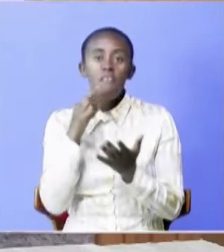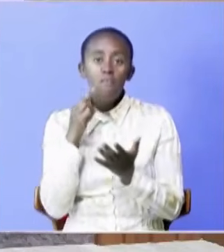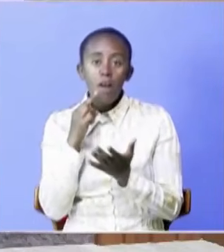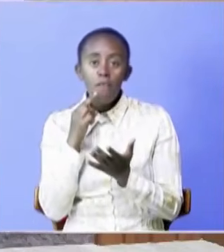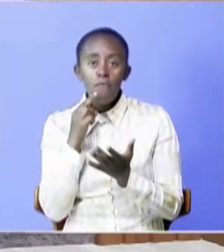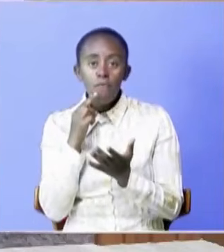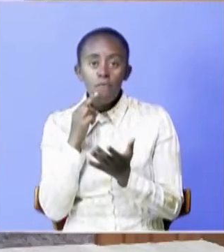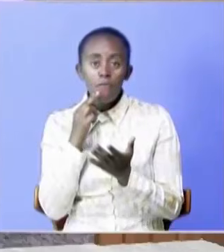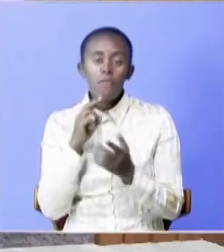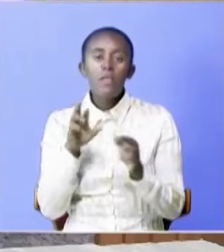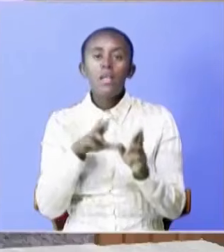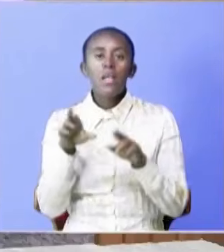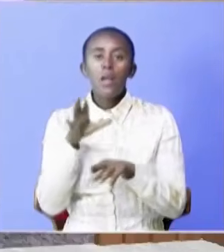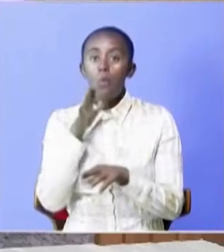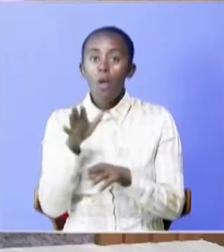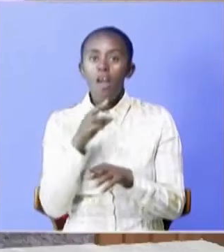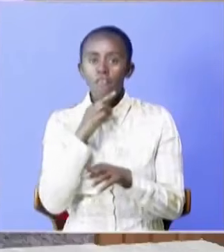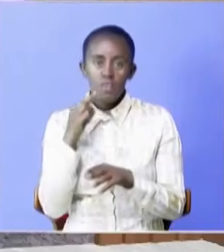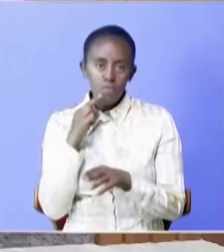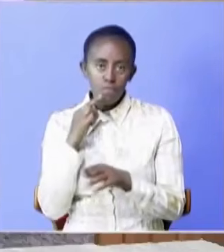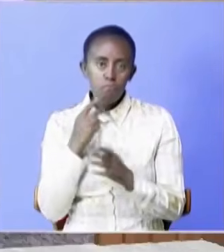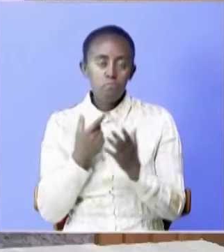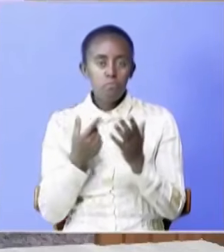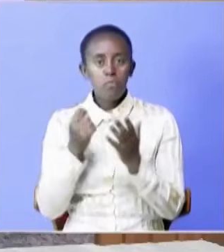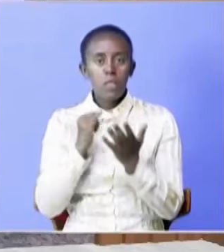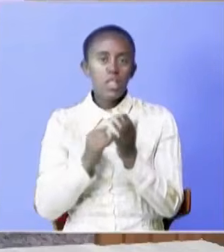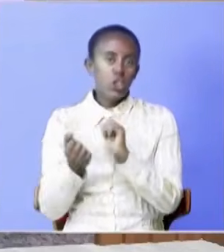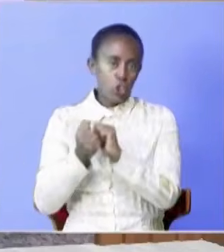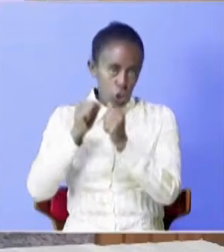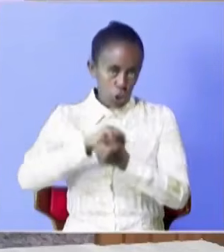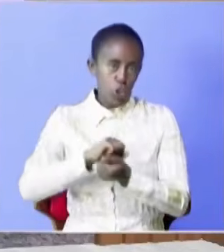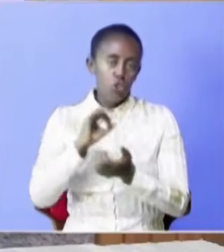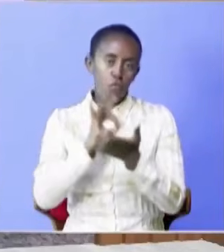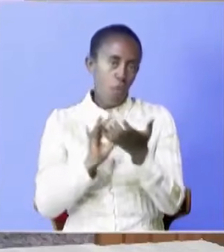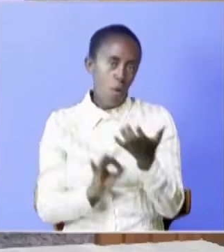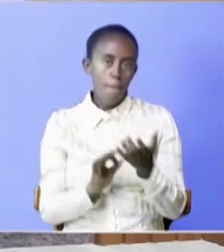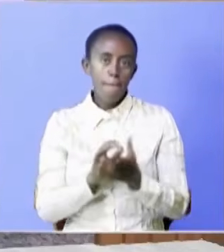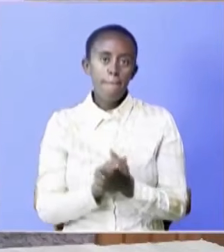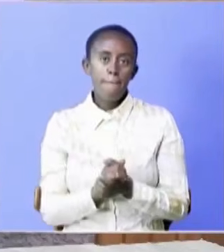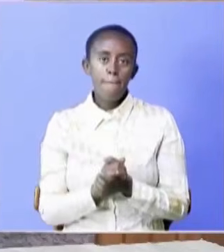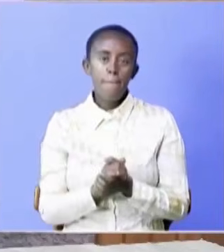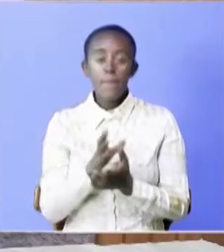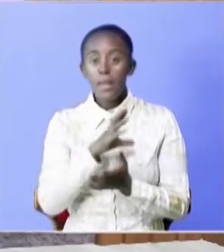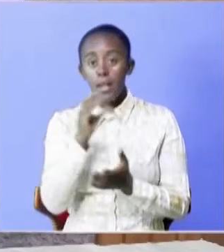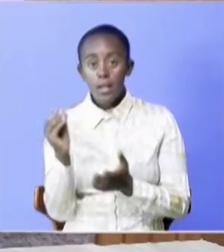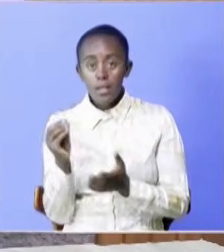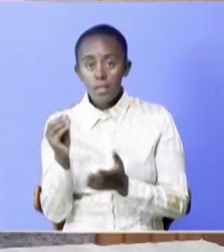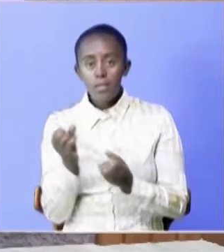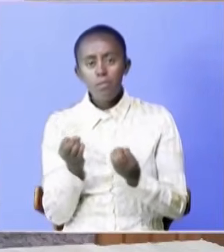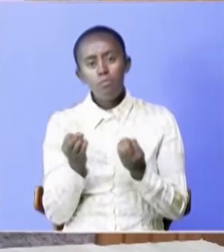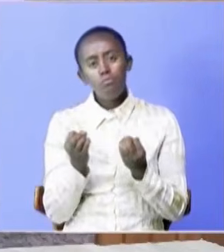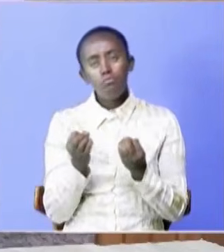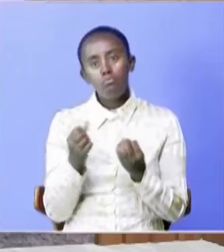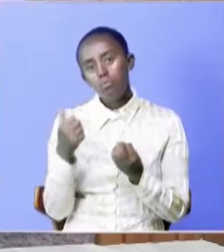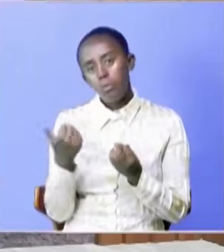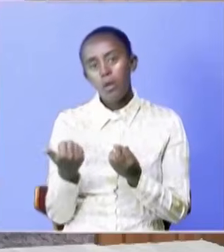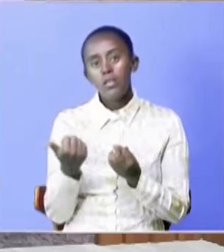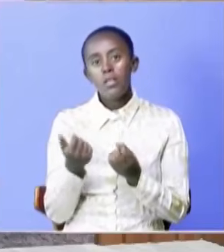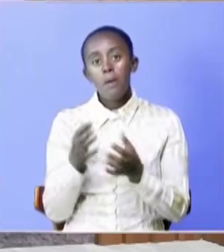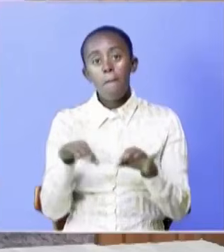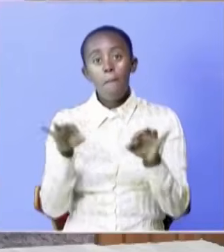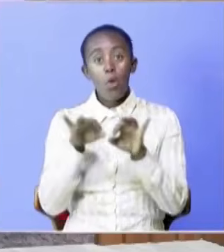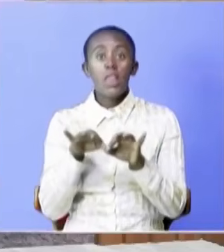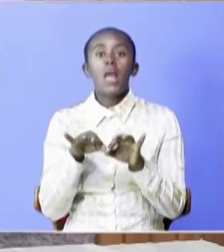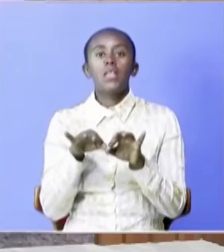is an irregular verb, so it changes form as well. And the other most